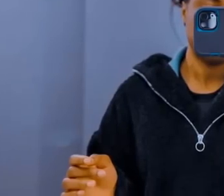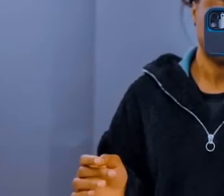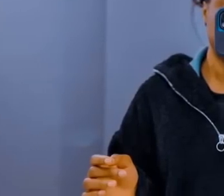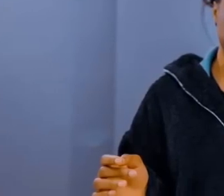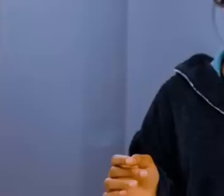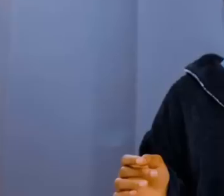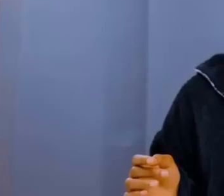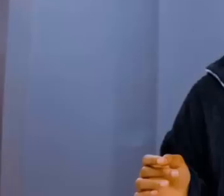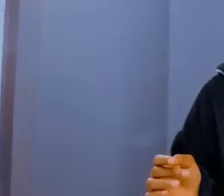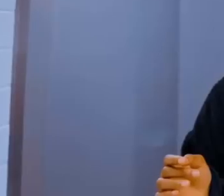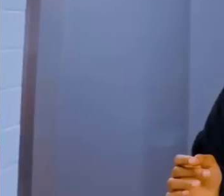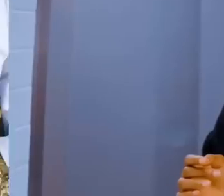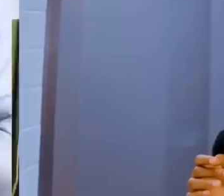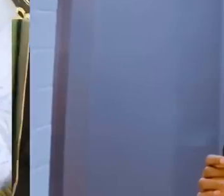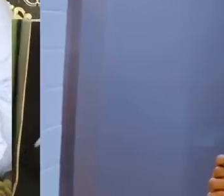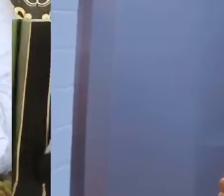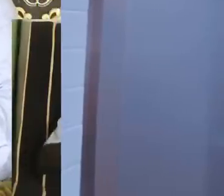That reproach will be cleared for your life.